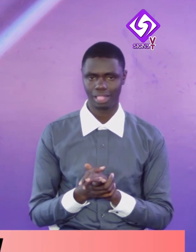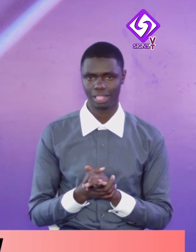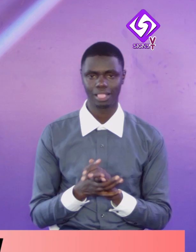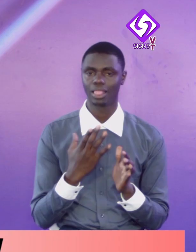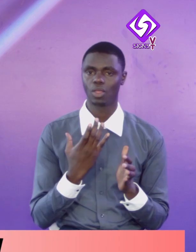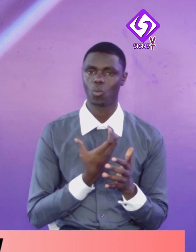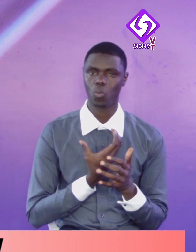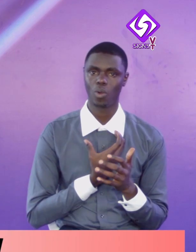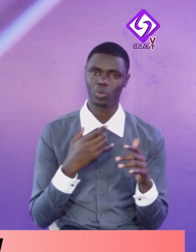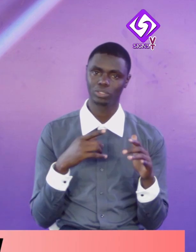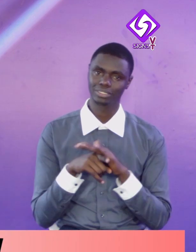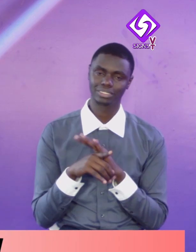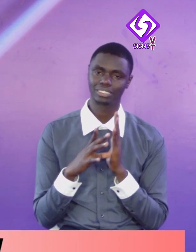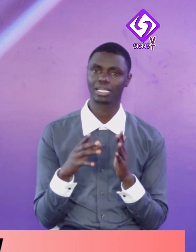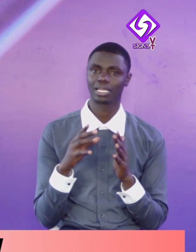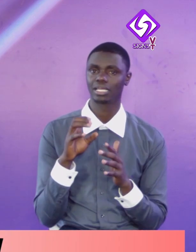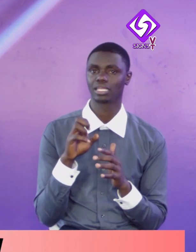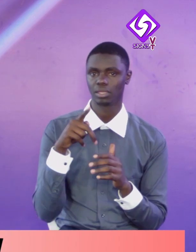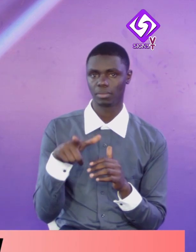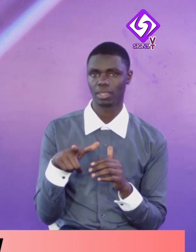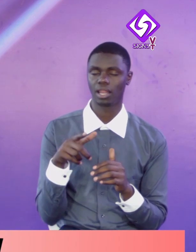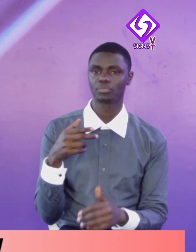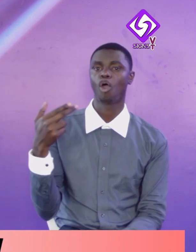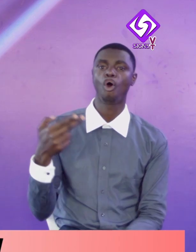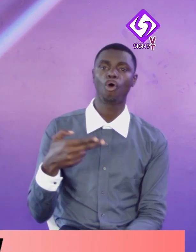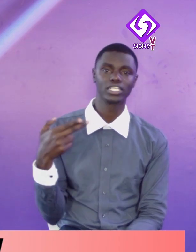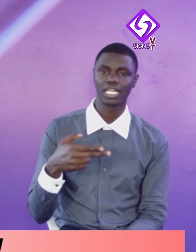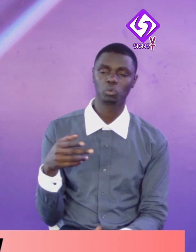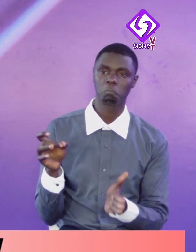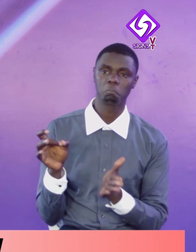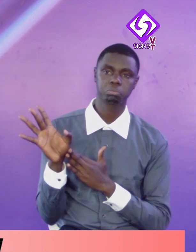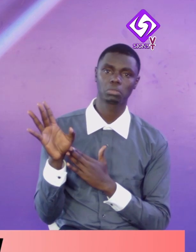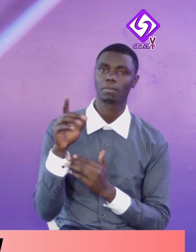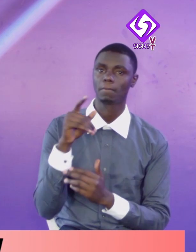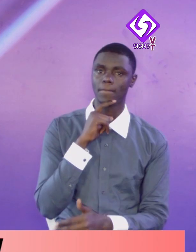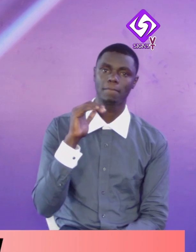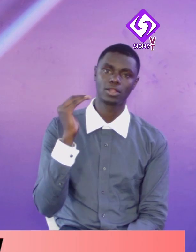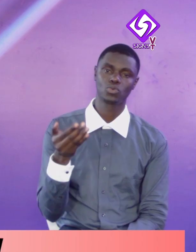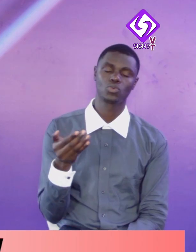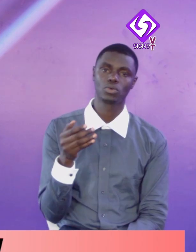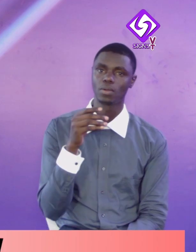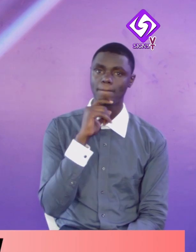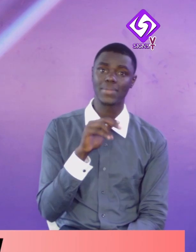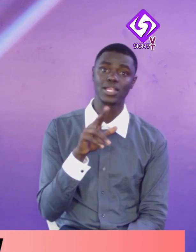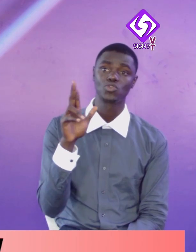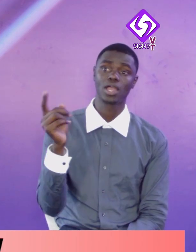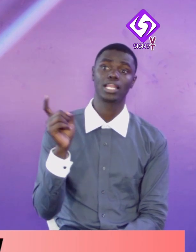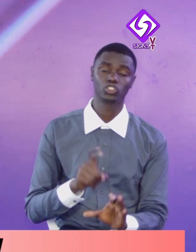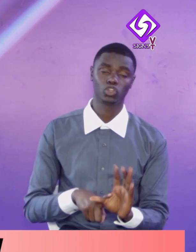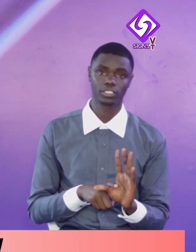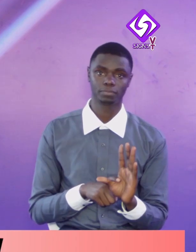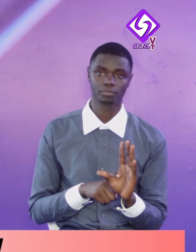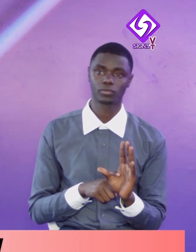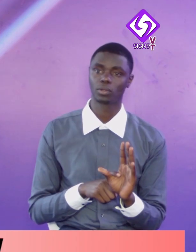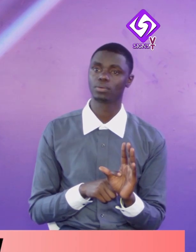own striker in the English Premier League, that is Højlund, who was chased away by Manchester United. He came in,